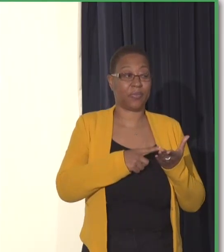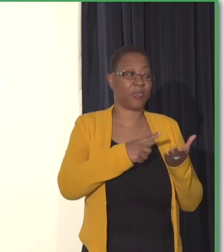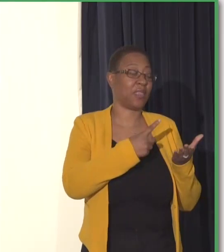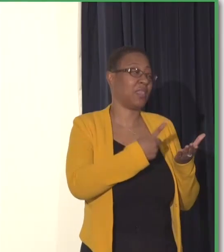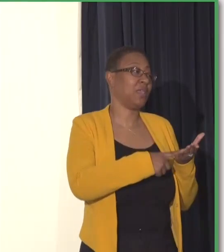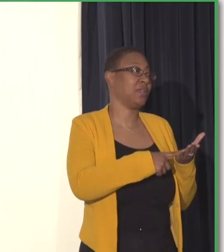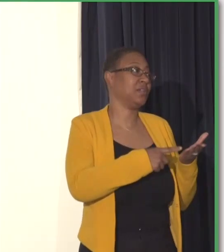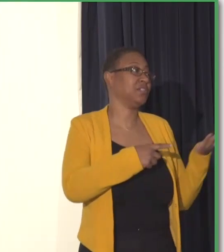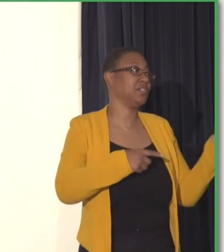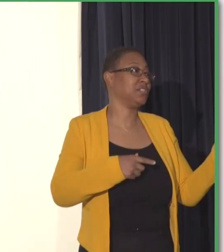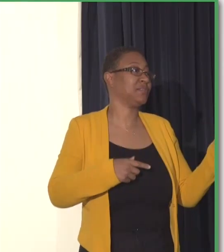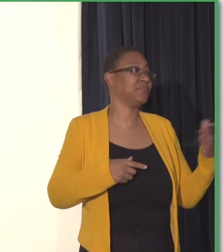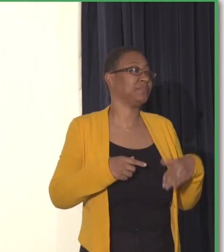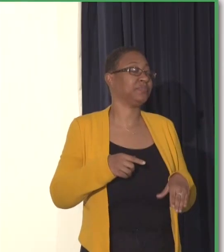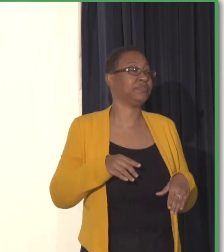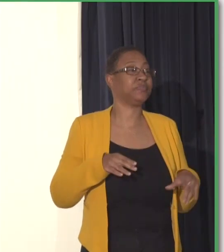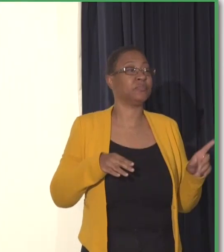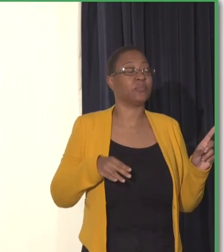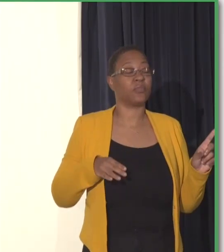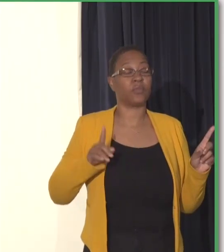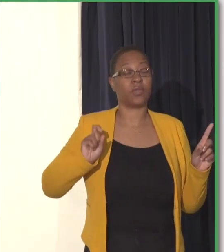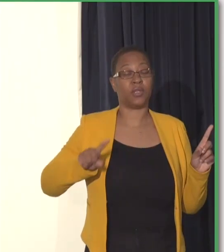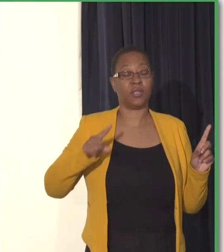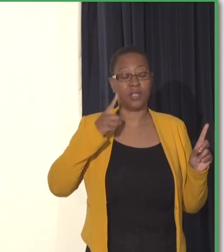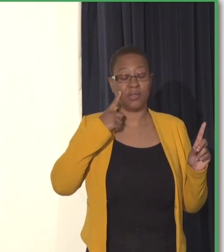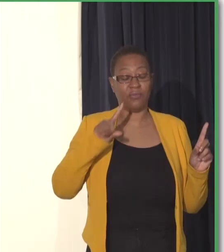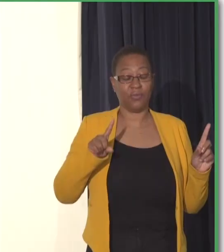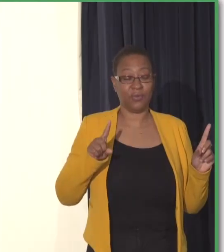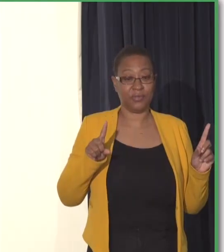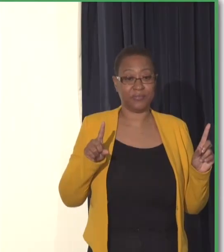Discussion. Yes. Question for